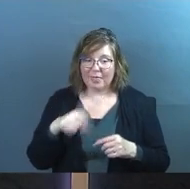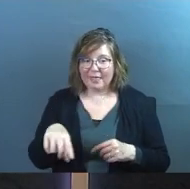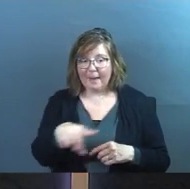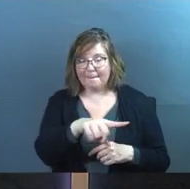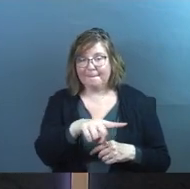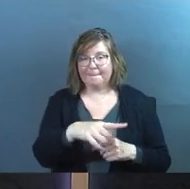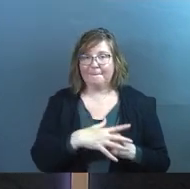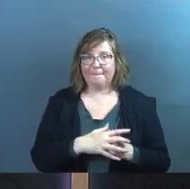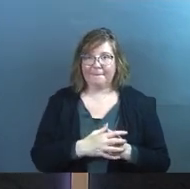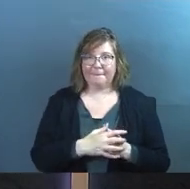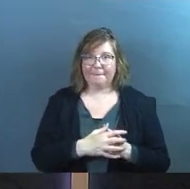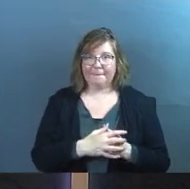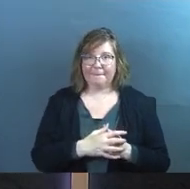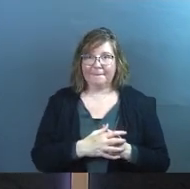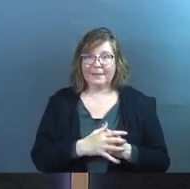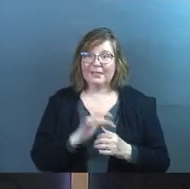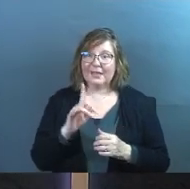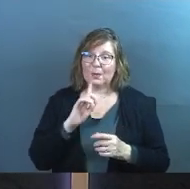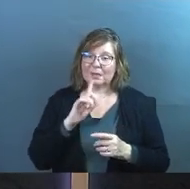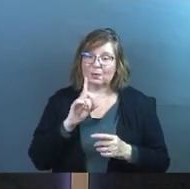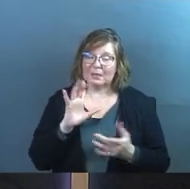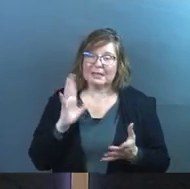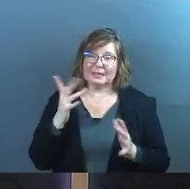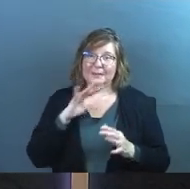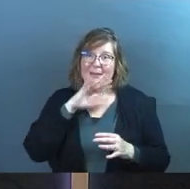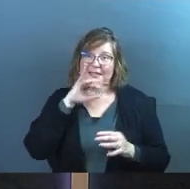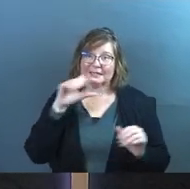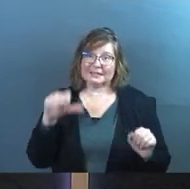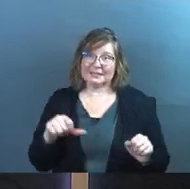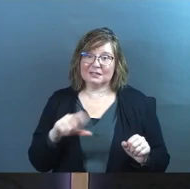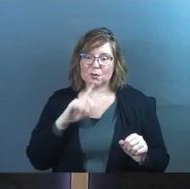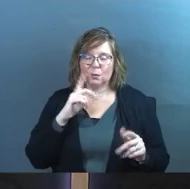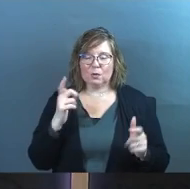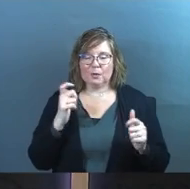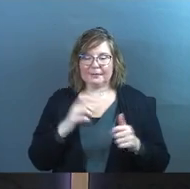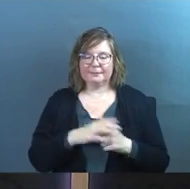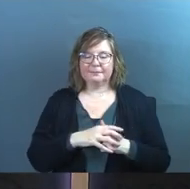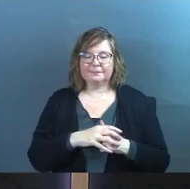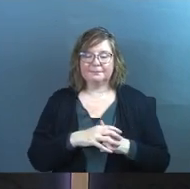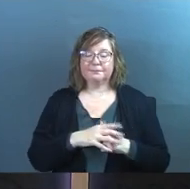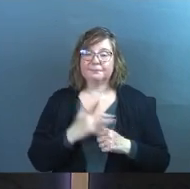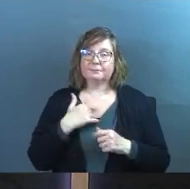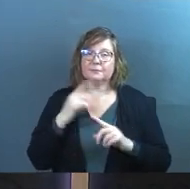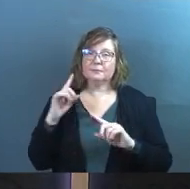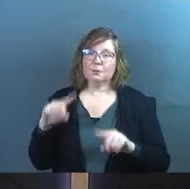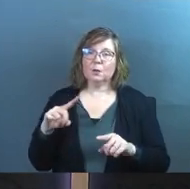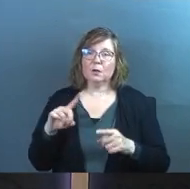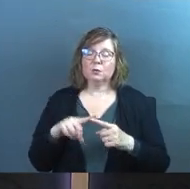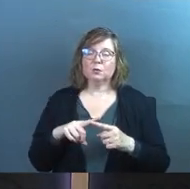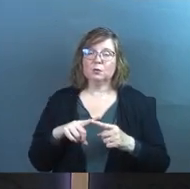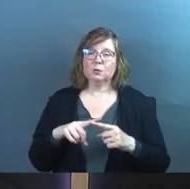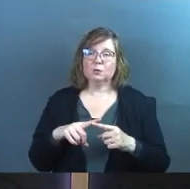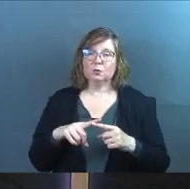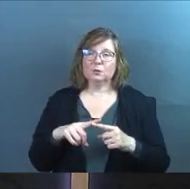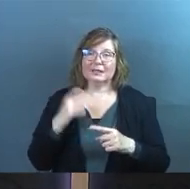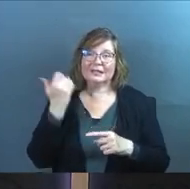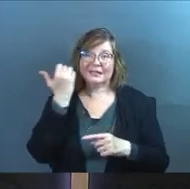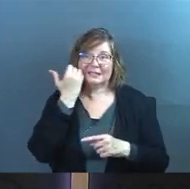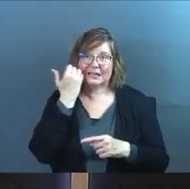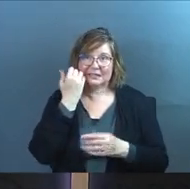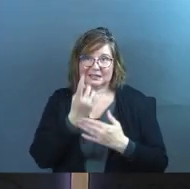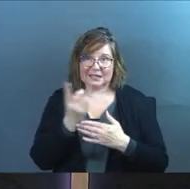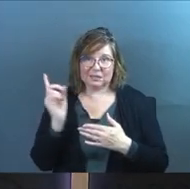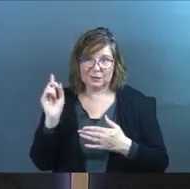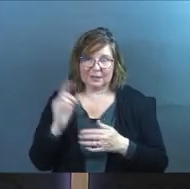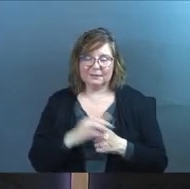them. And that's where it gets super messy. I'll tell you just real quick. So I went to the dentist last